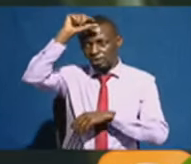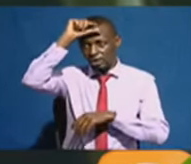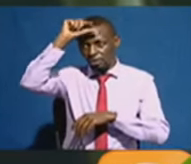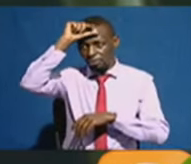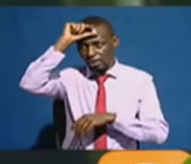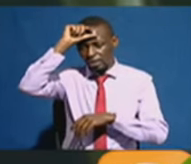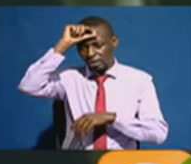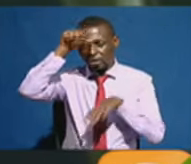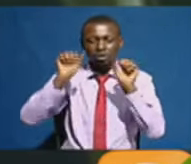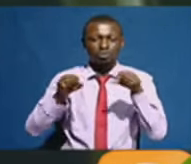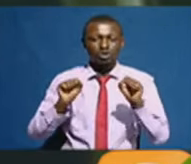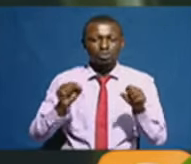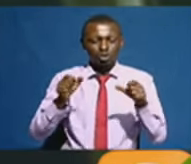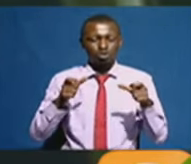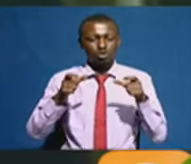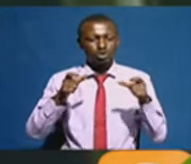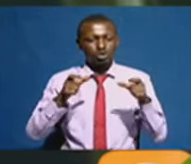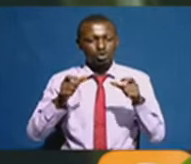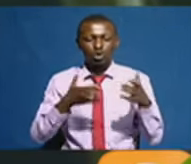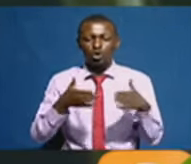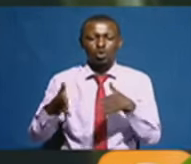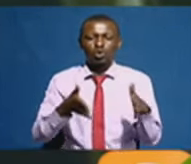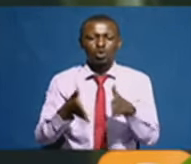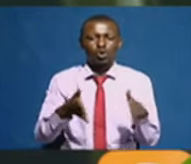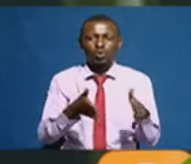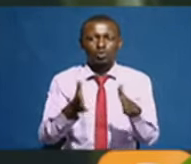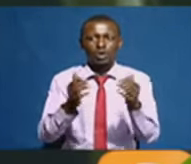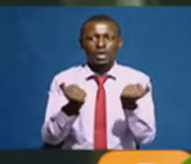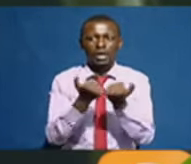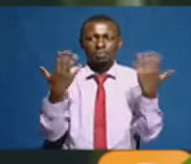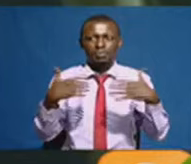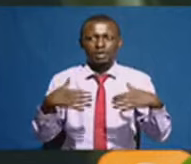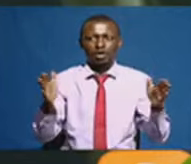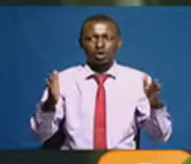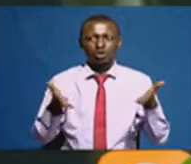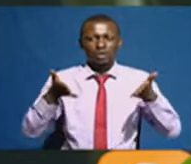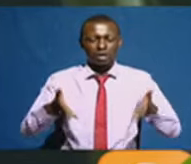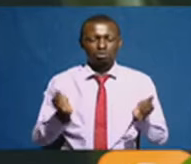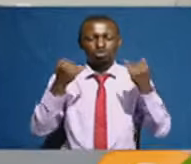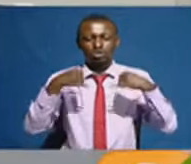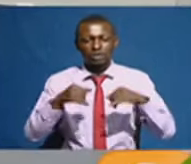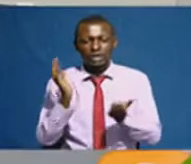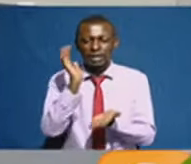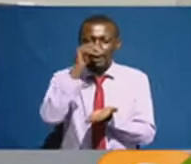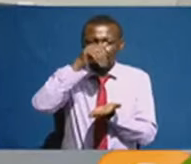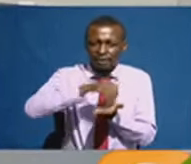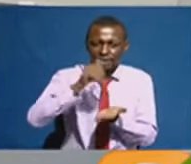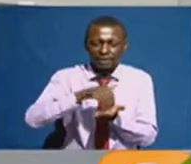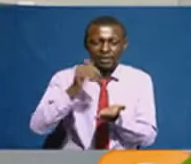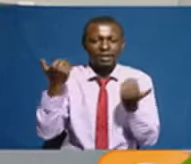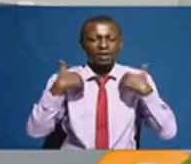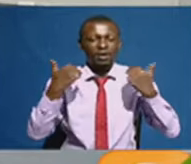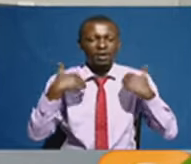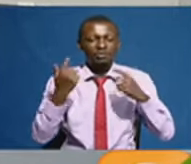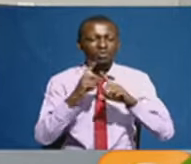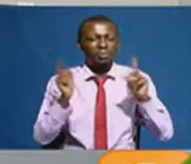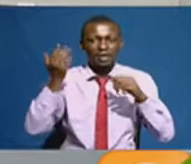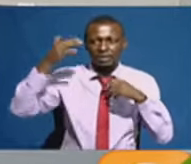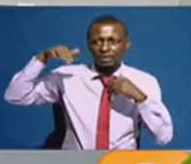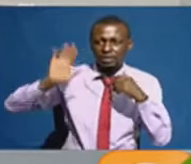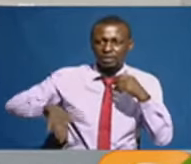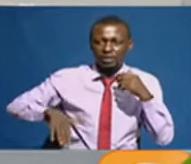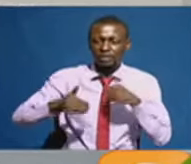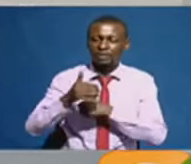governs. So that opportunity was lost. Now there's an attempt to catch up. Sometimes it feels like it's too late, because if it's close to